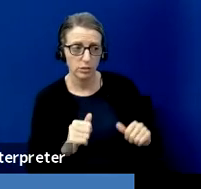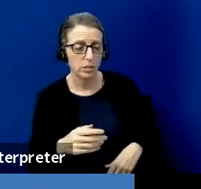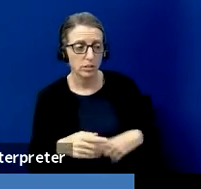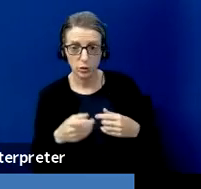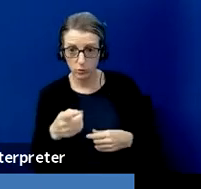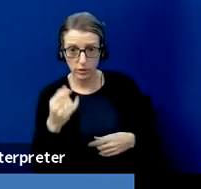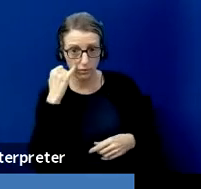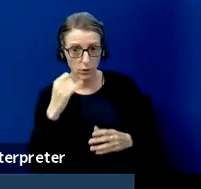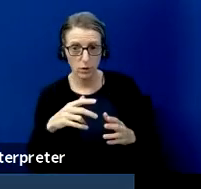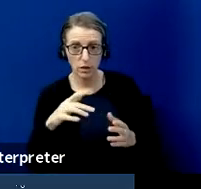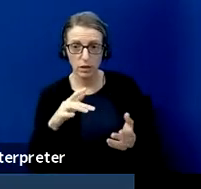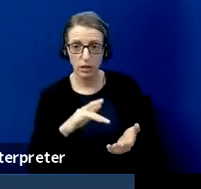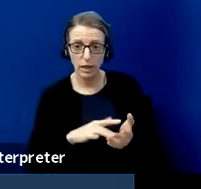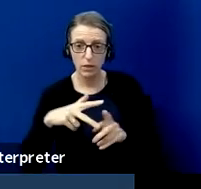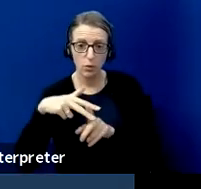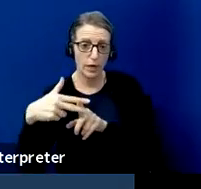the wrench,